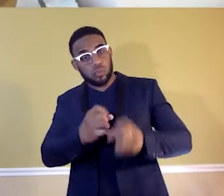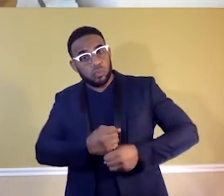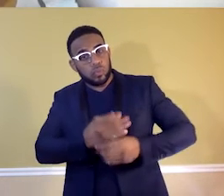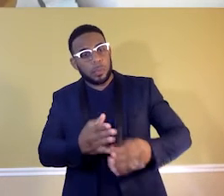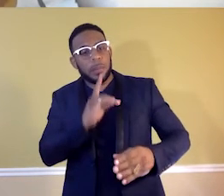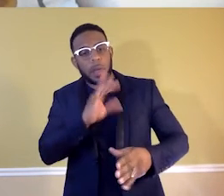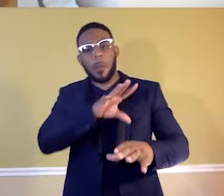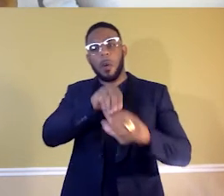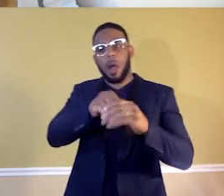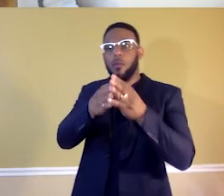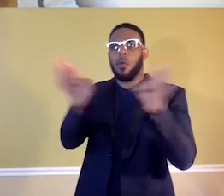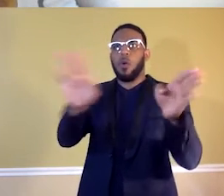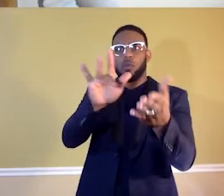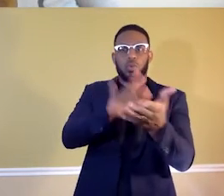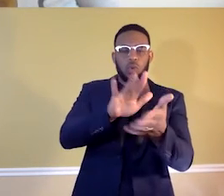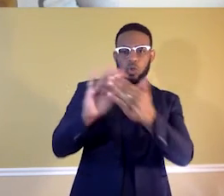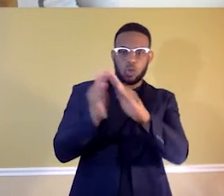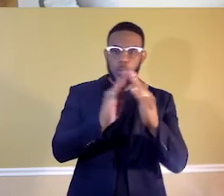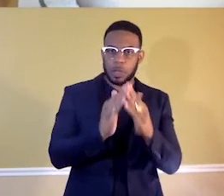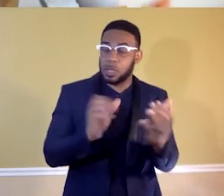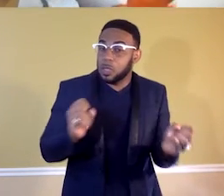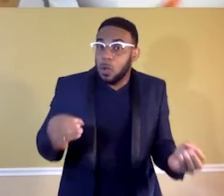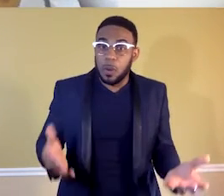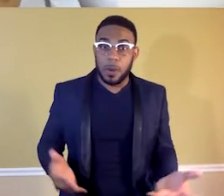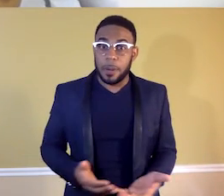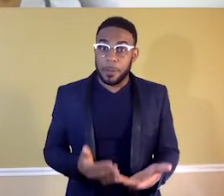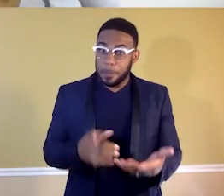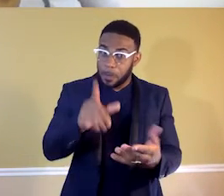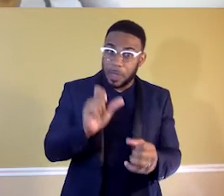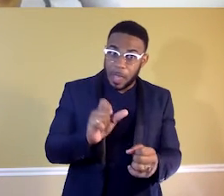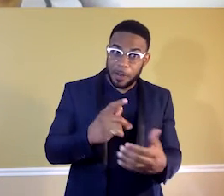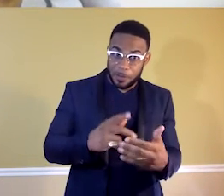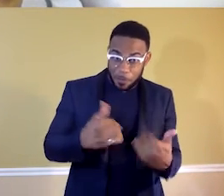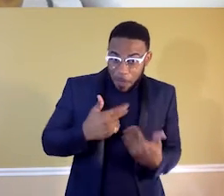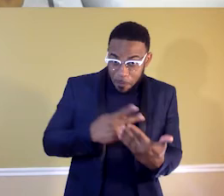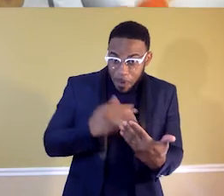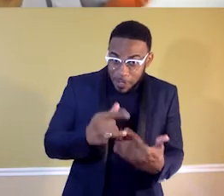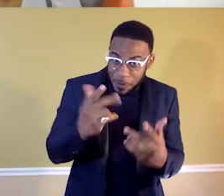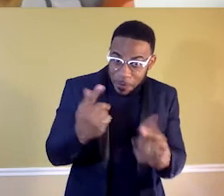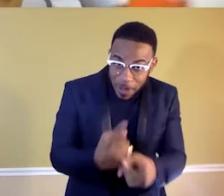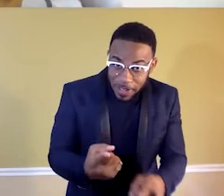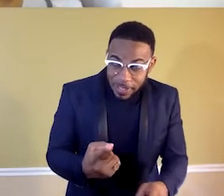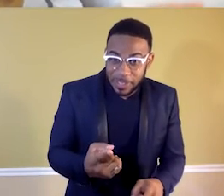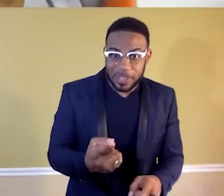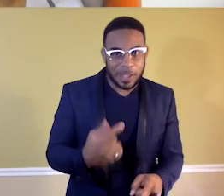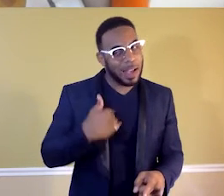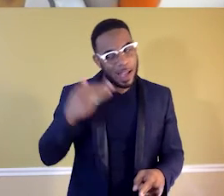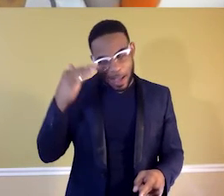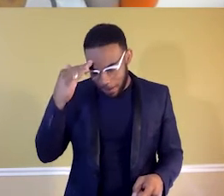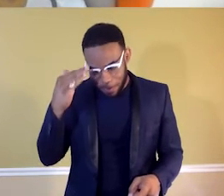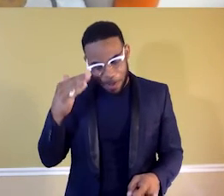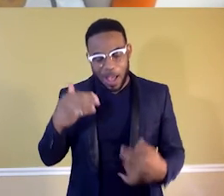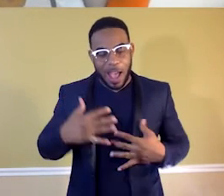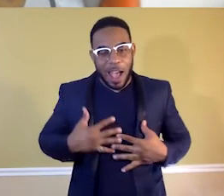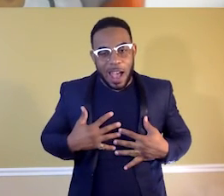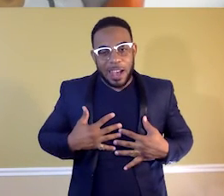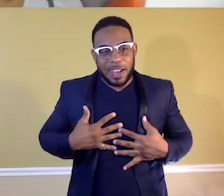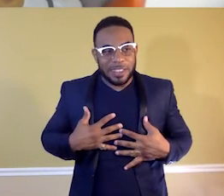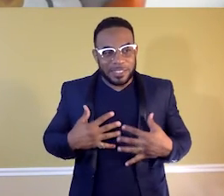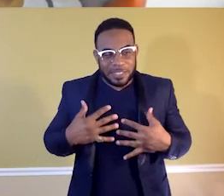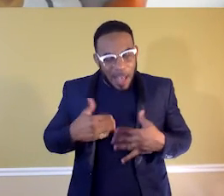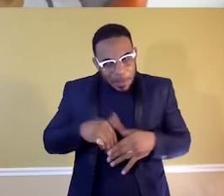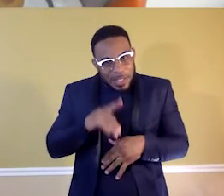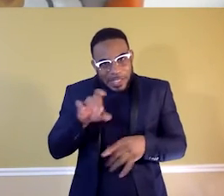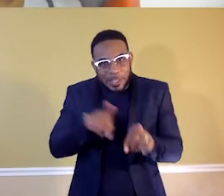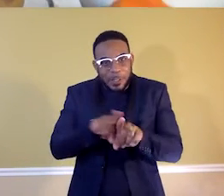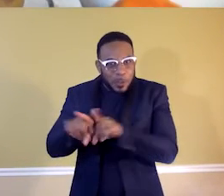be part of the open source community. So you've got a project. And I know, and I'm in